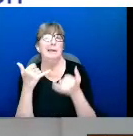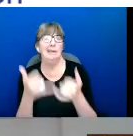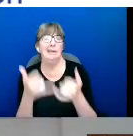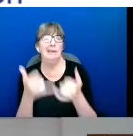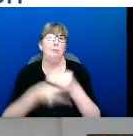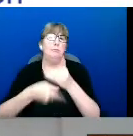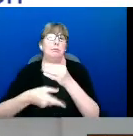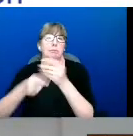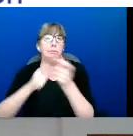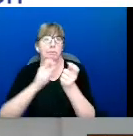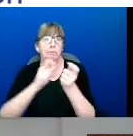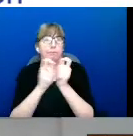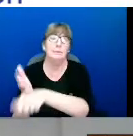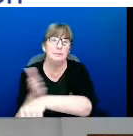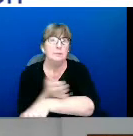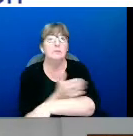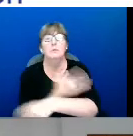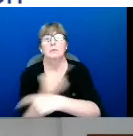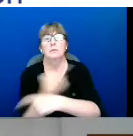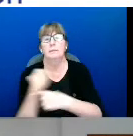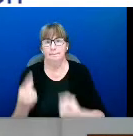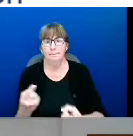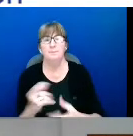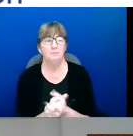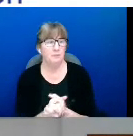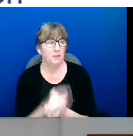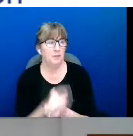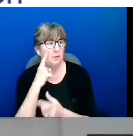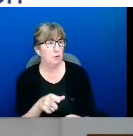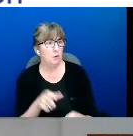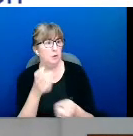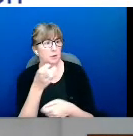each, especially in as far as transition.